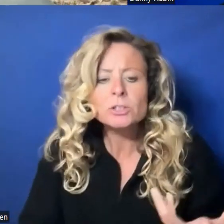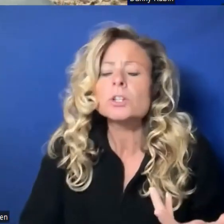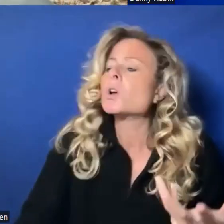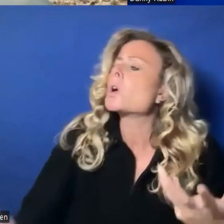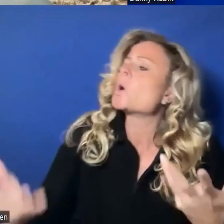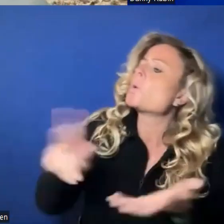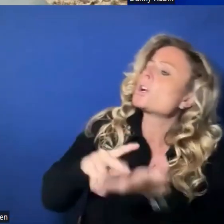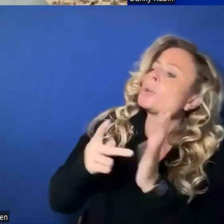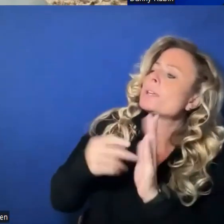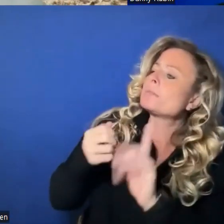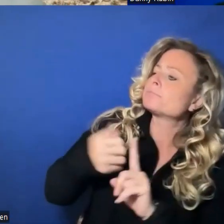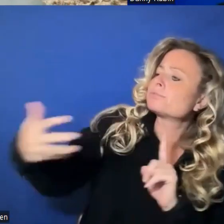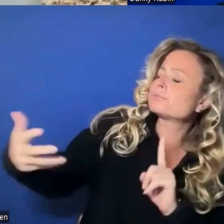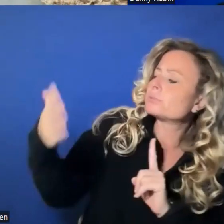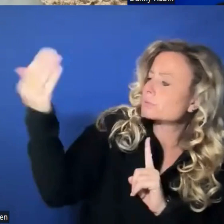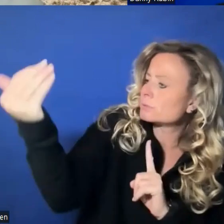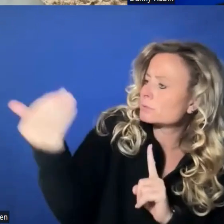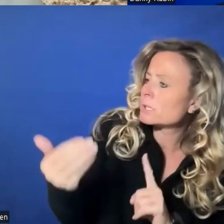officer mean to you?